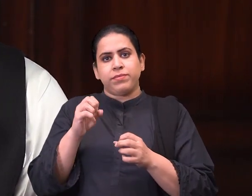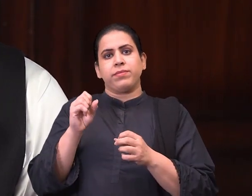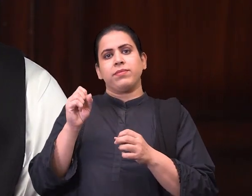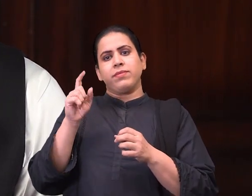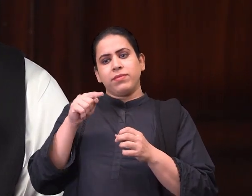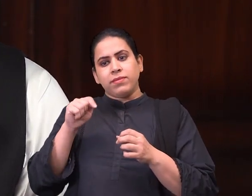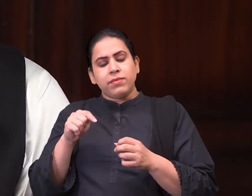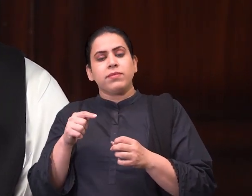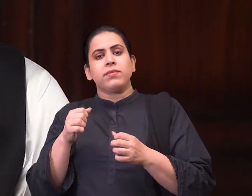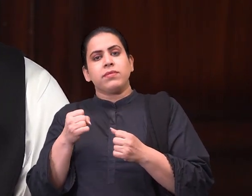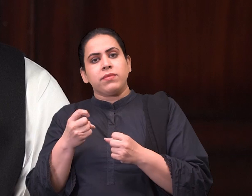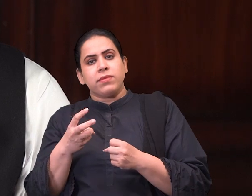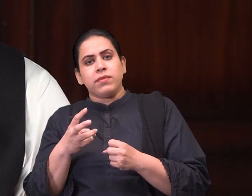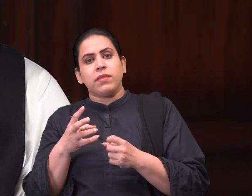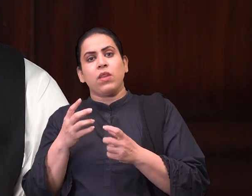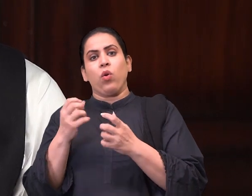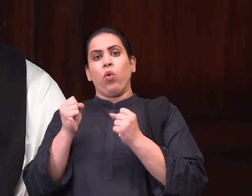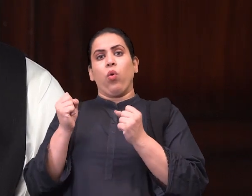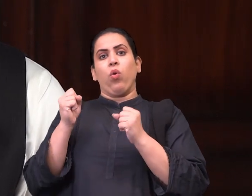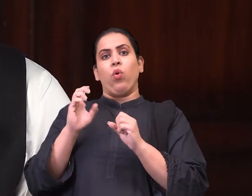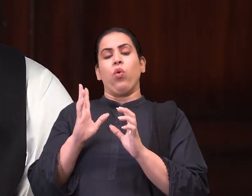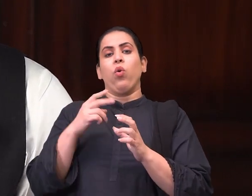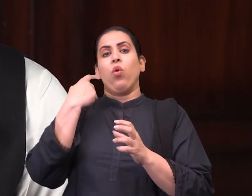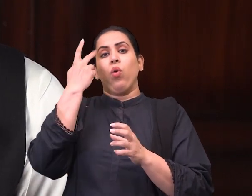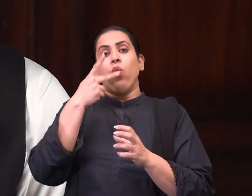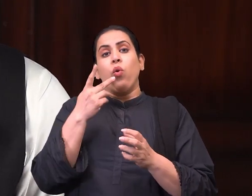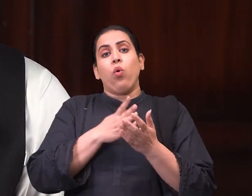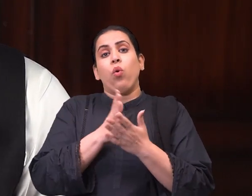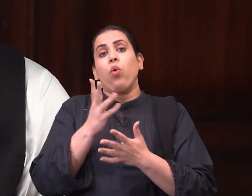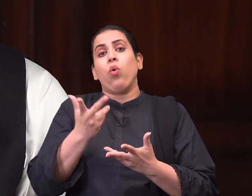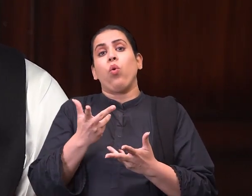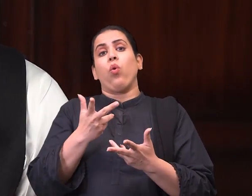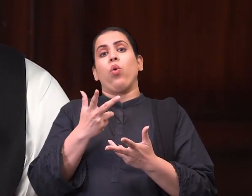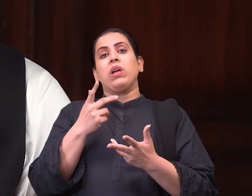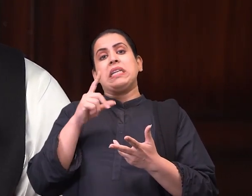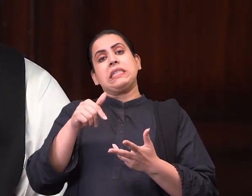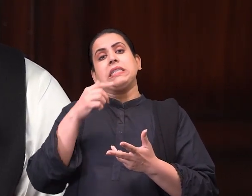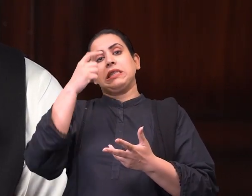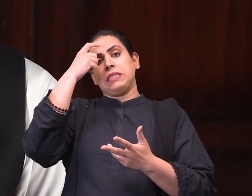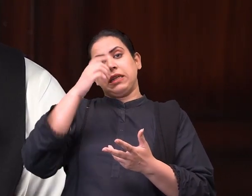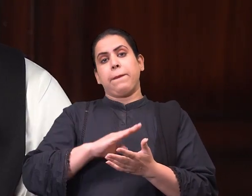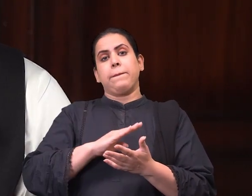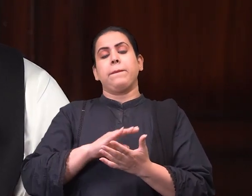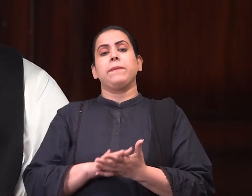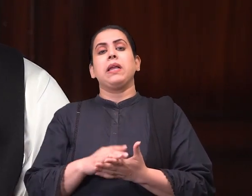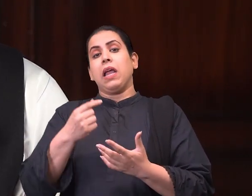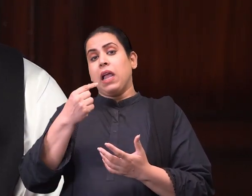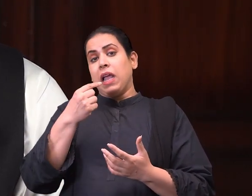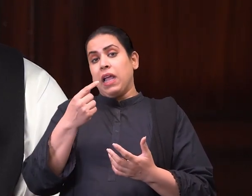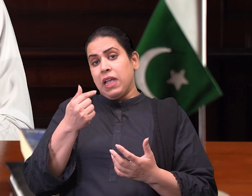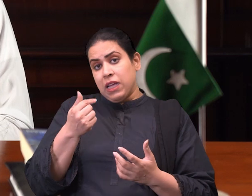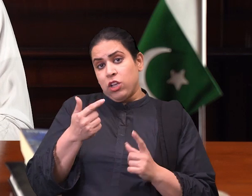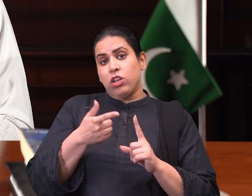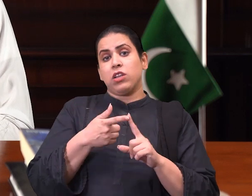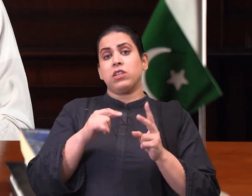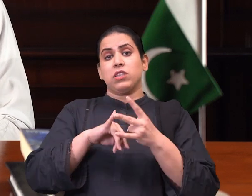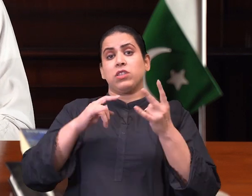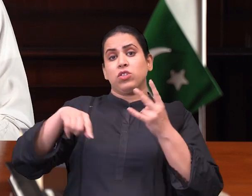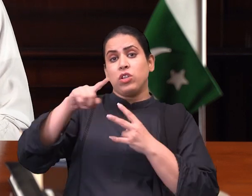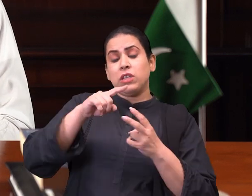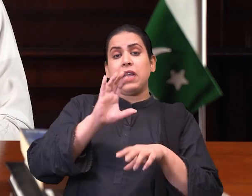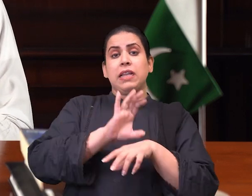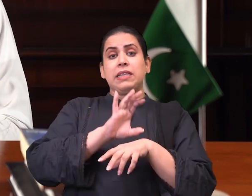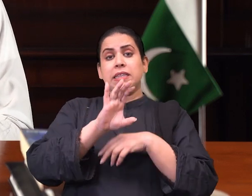being done about those miners who are digging for that coal and who are suffering from this disease.